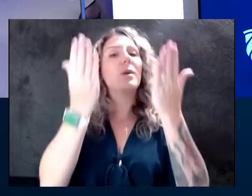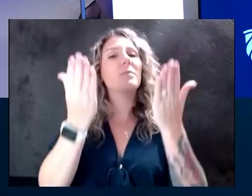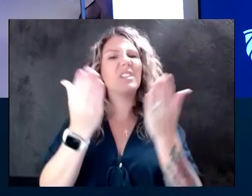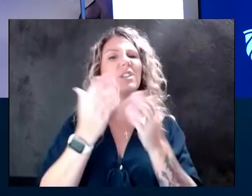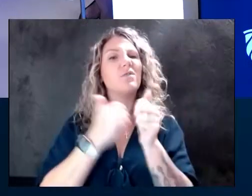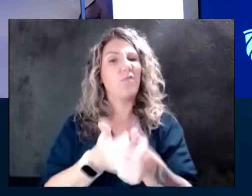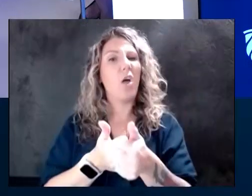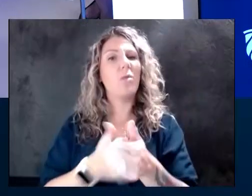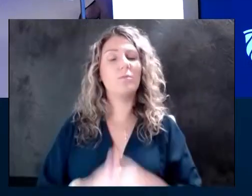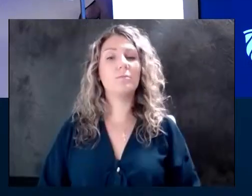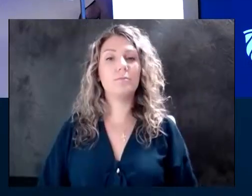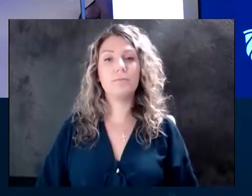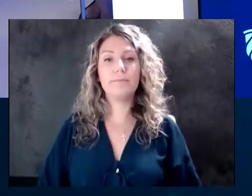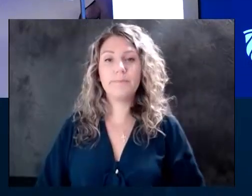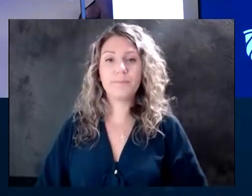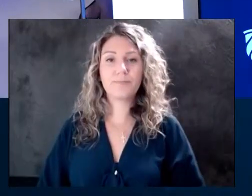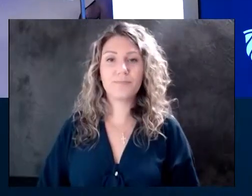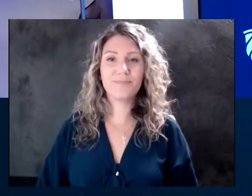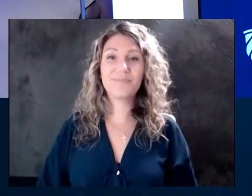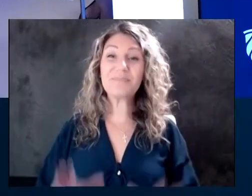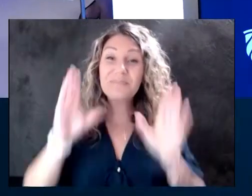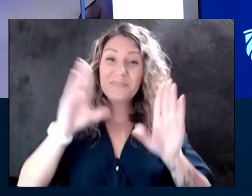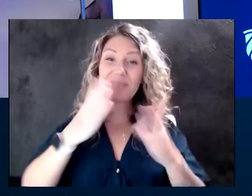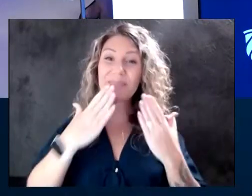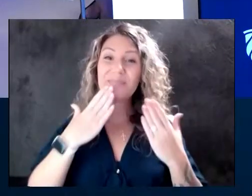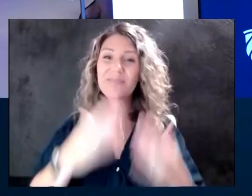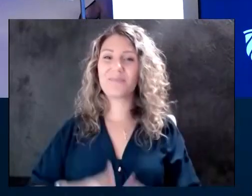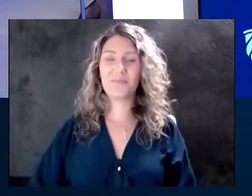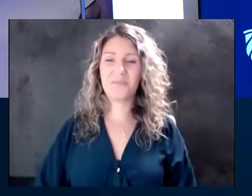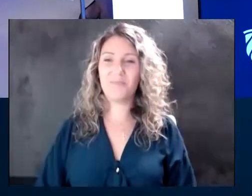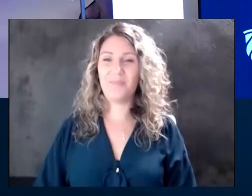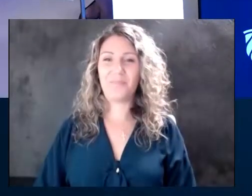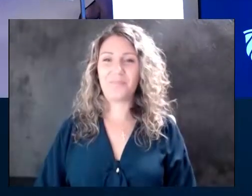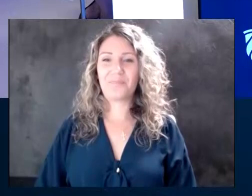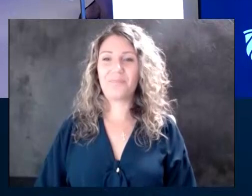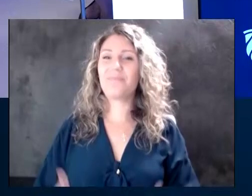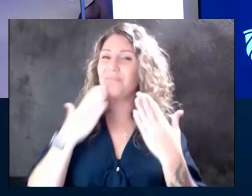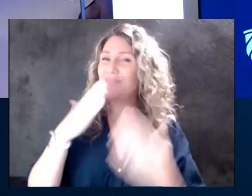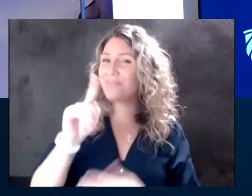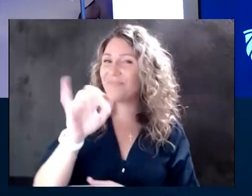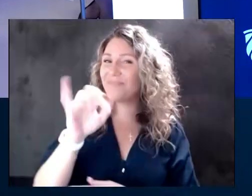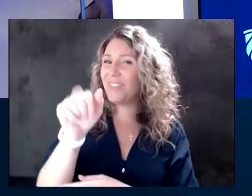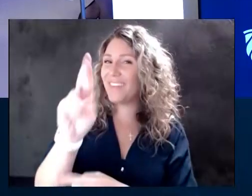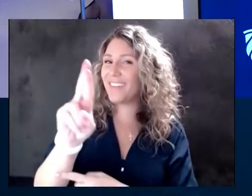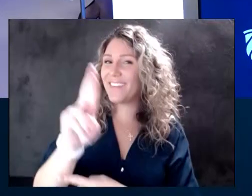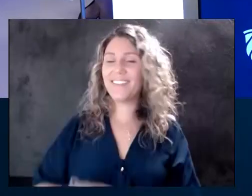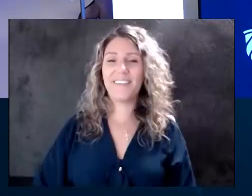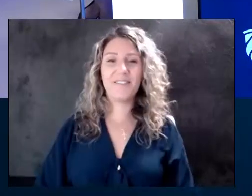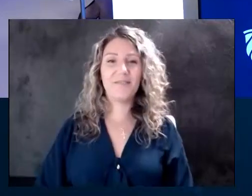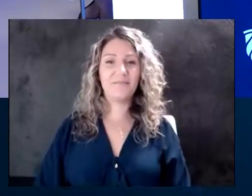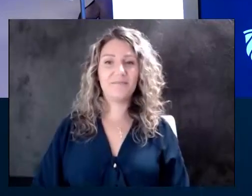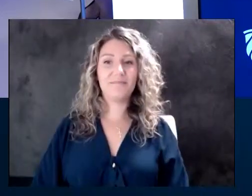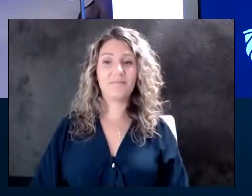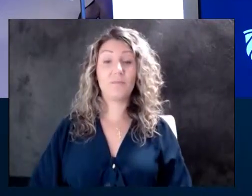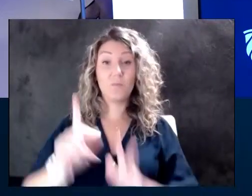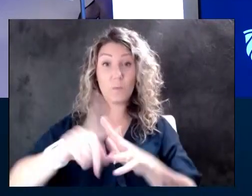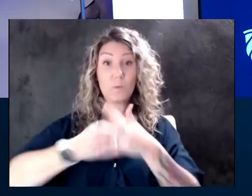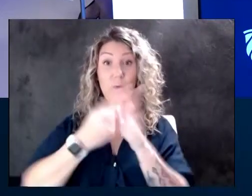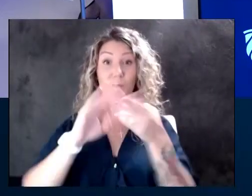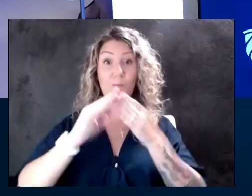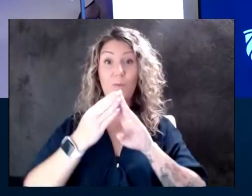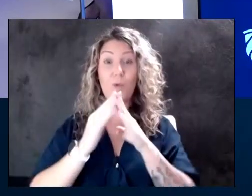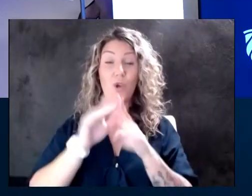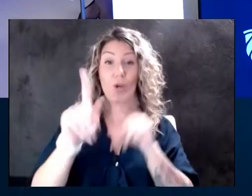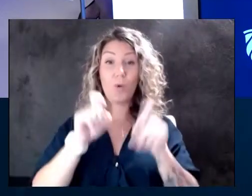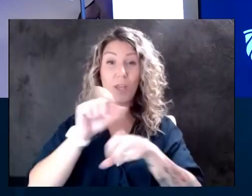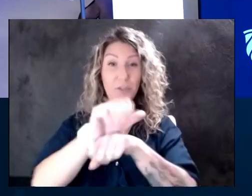Great, thank you. Thanks, Taylor. All right, so start getting your community questions in. We're going to get to those here in